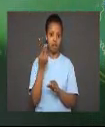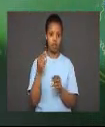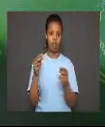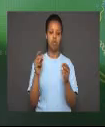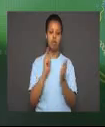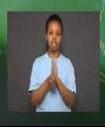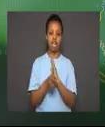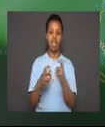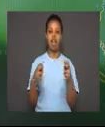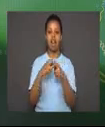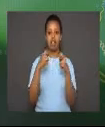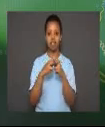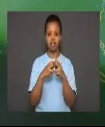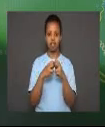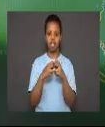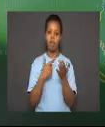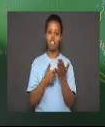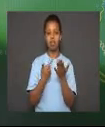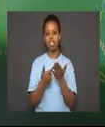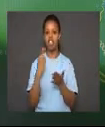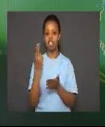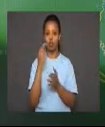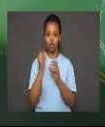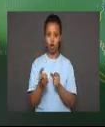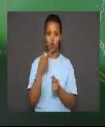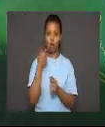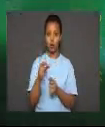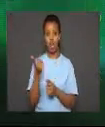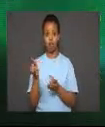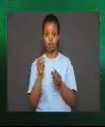a number of different examples you may have discussed.